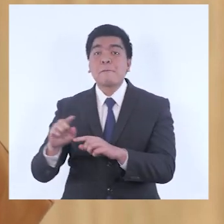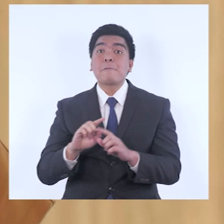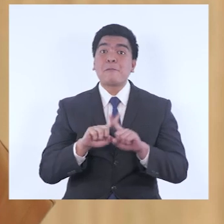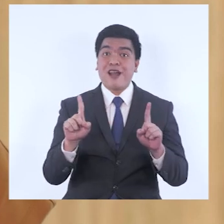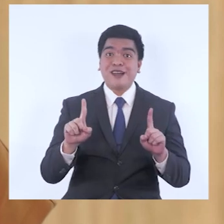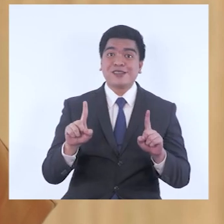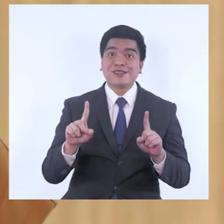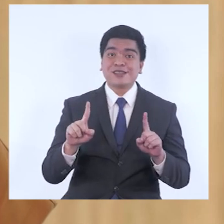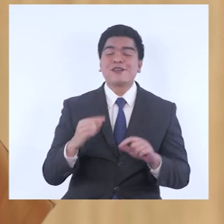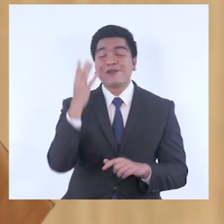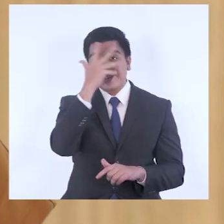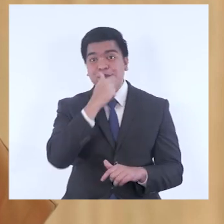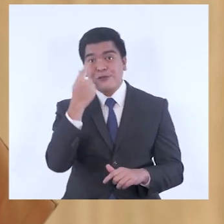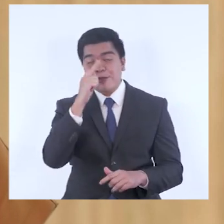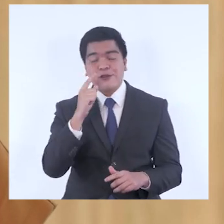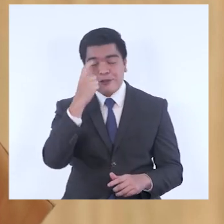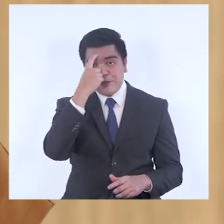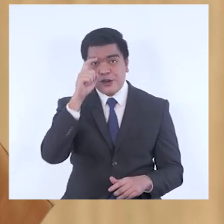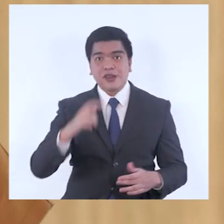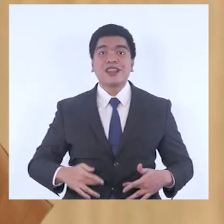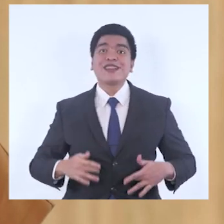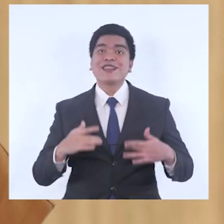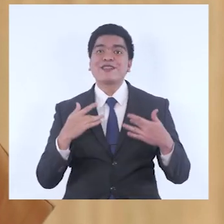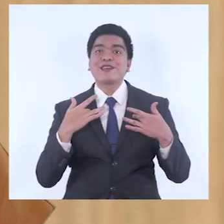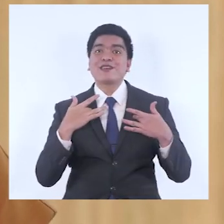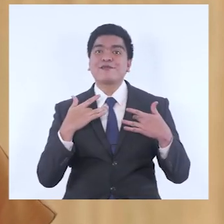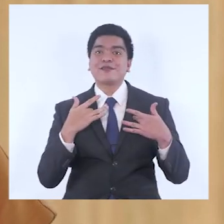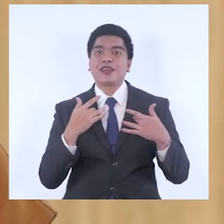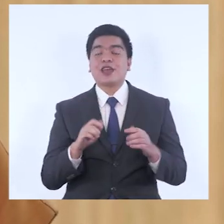progress for the 8 billion people living today.